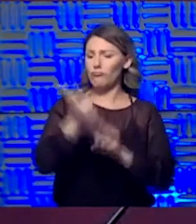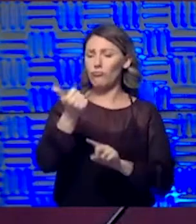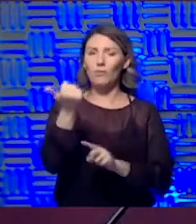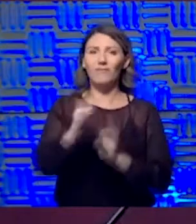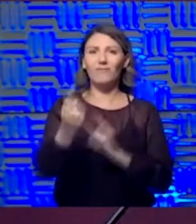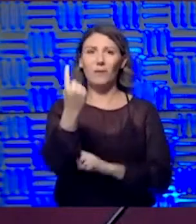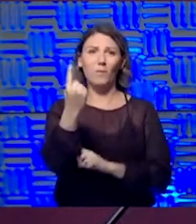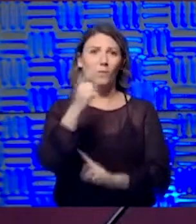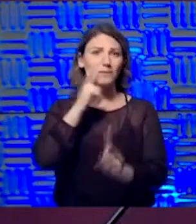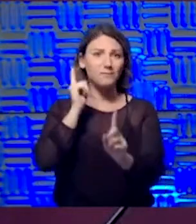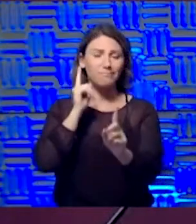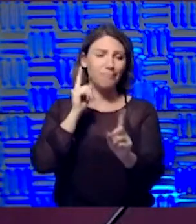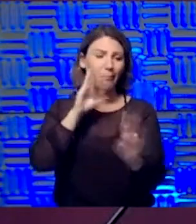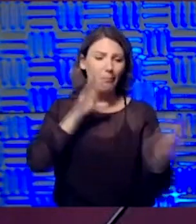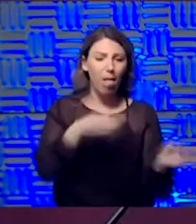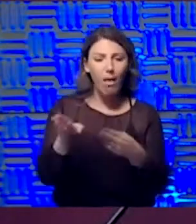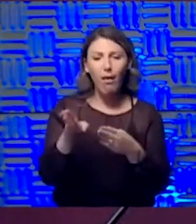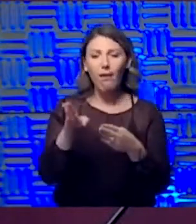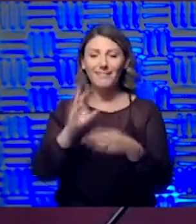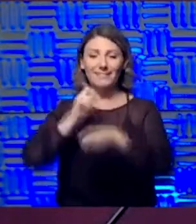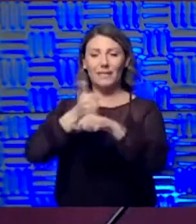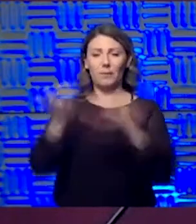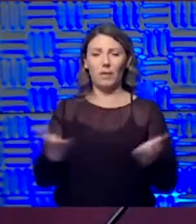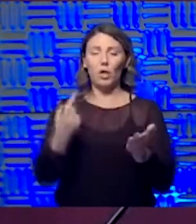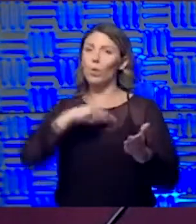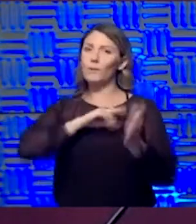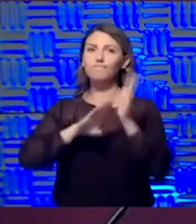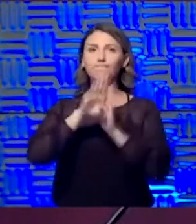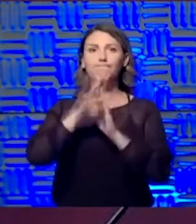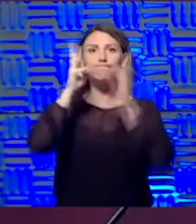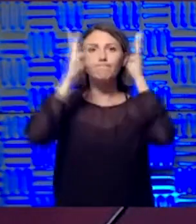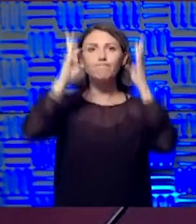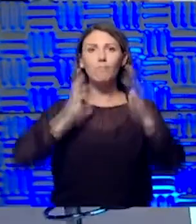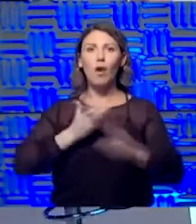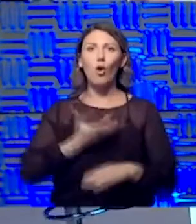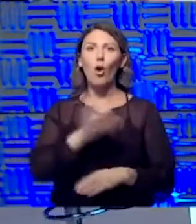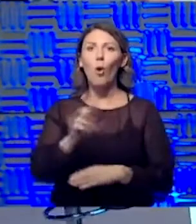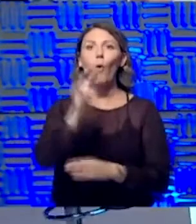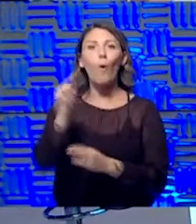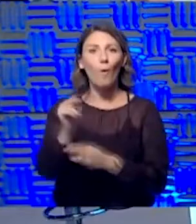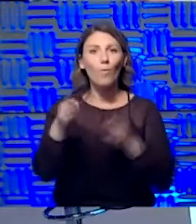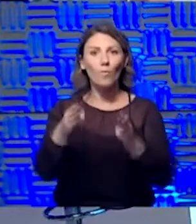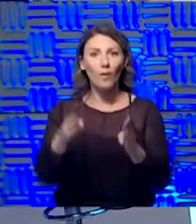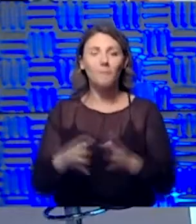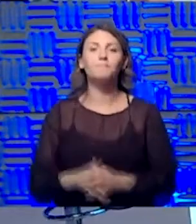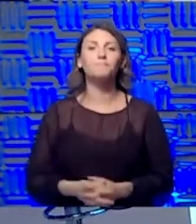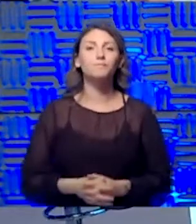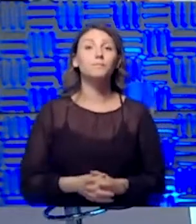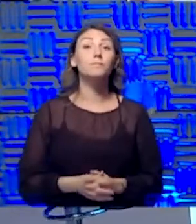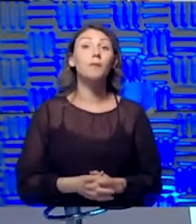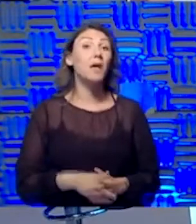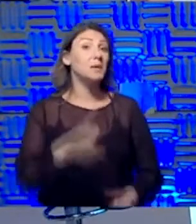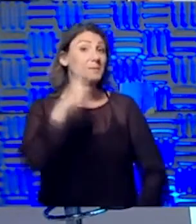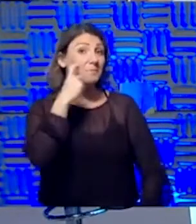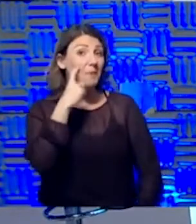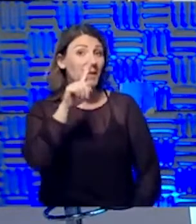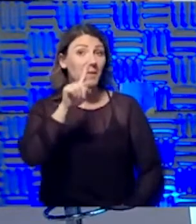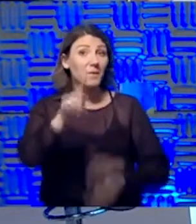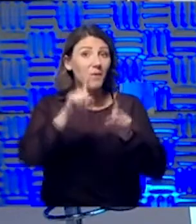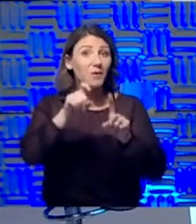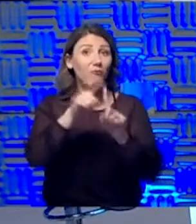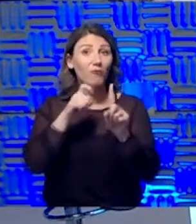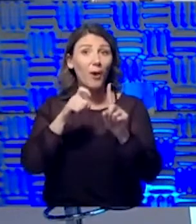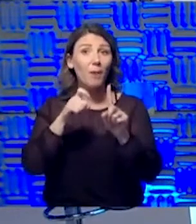tried to put it in place here. We've created our own playbook, and I think that's exactly what we're doing right now. Yeah. So I suspect there are questions from our